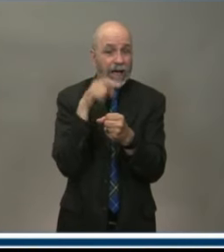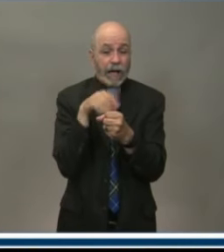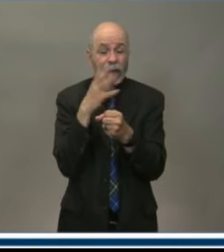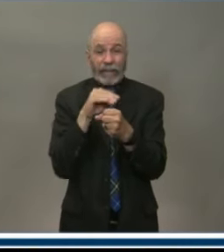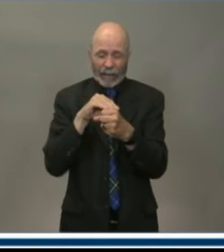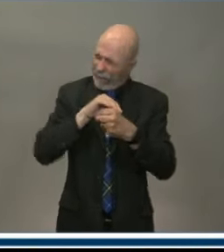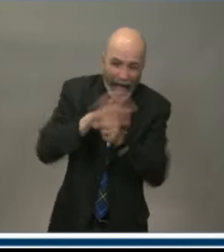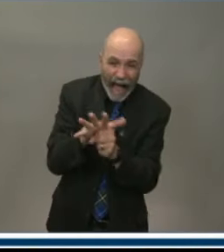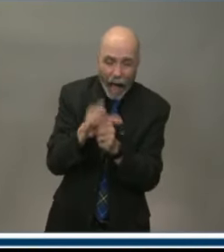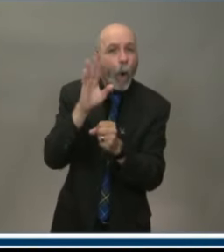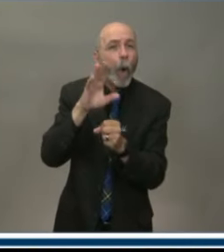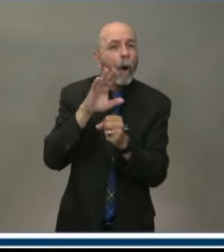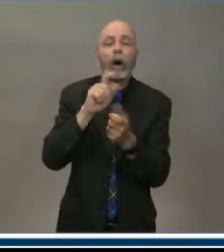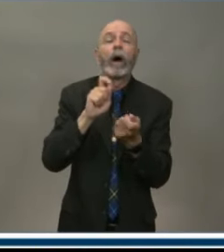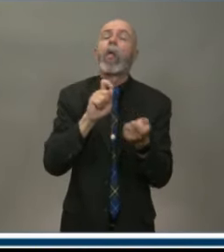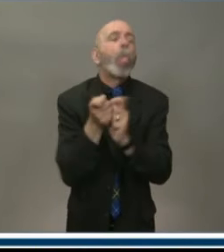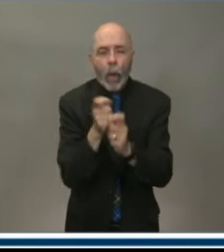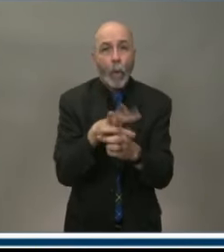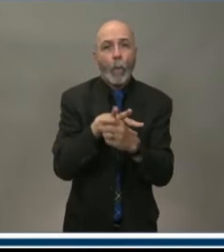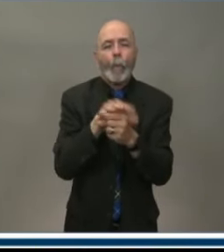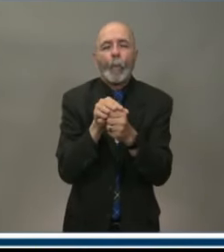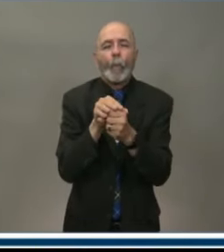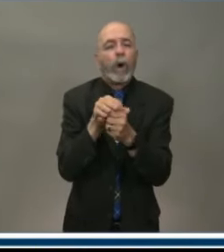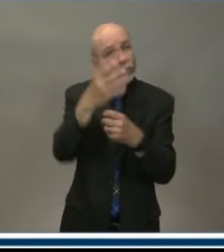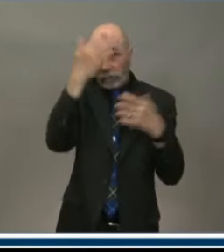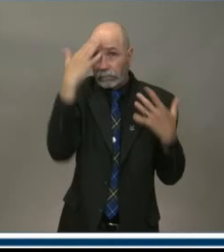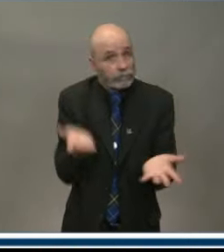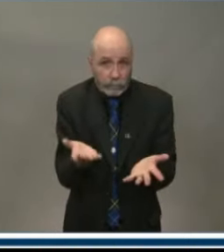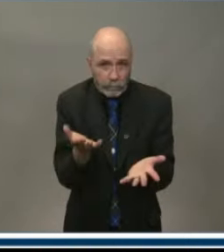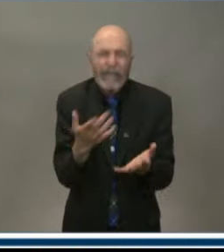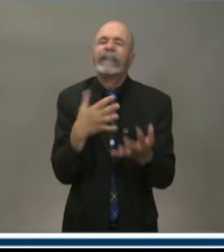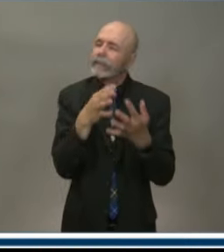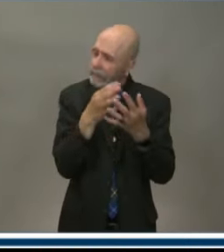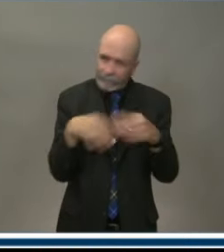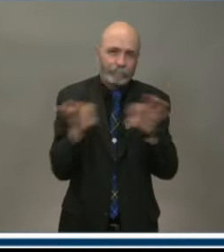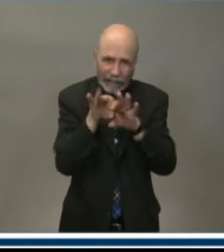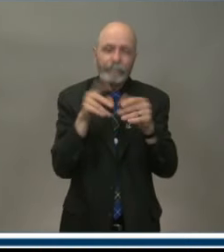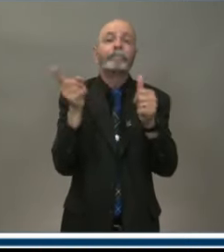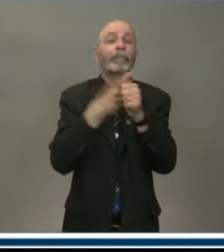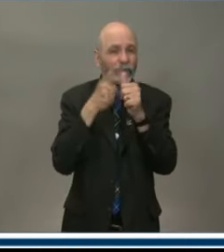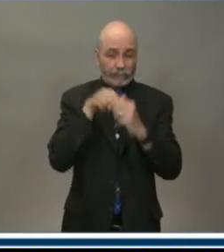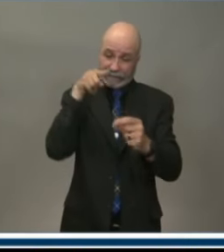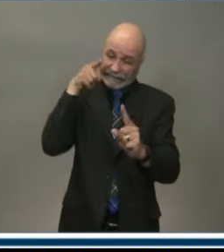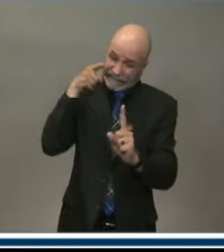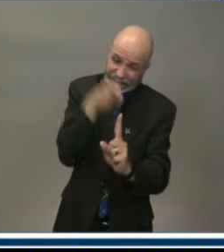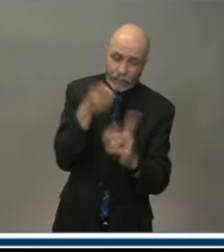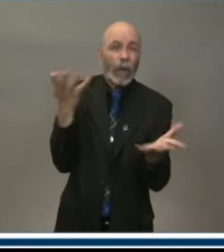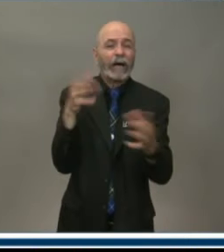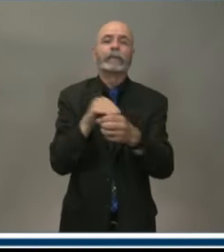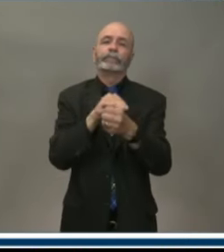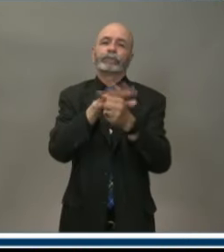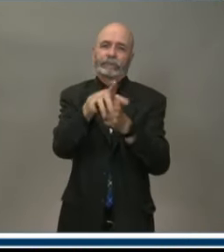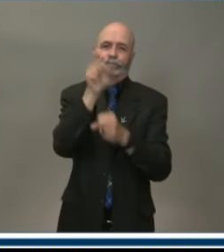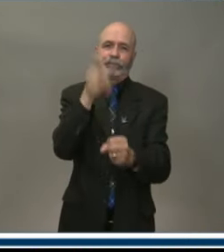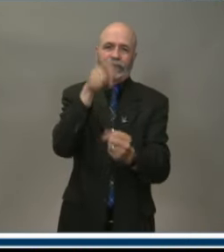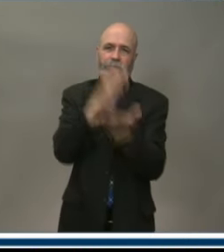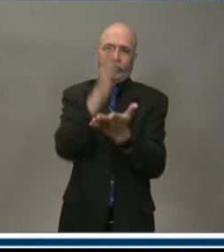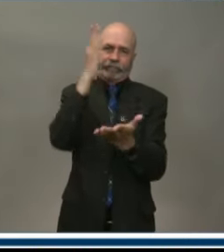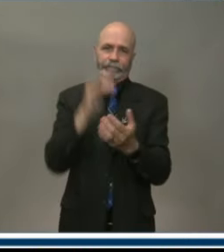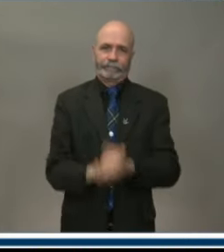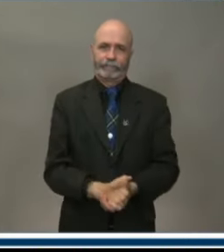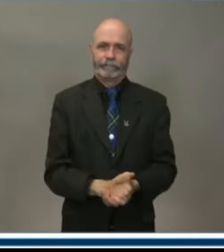then we'll implement that plan and adapt it as the epidemiology evolves. Next, we'll go to Paul Legere,